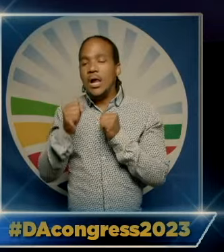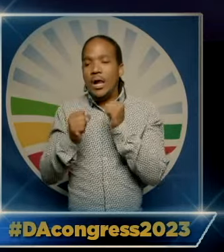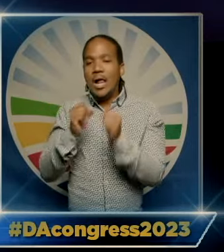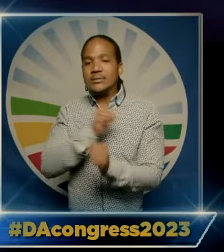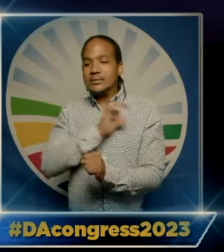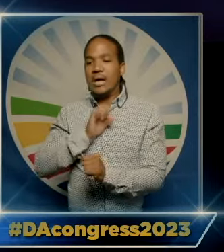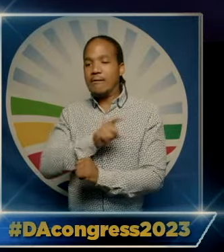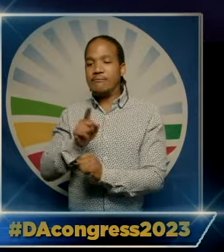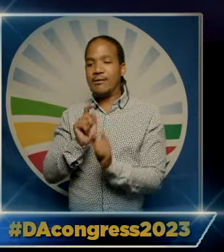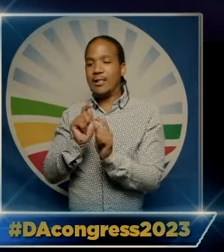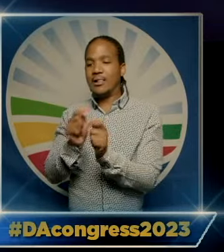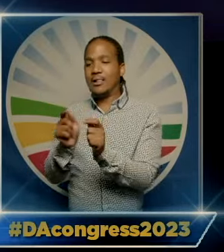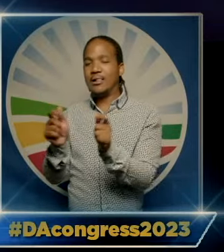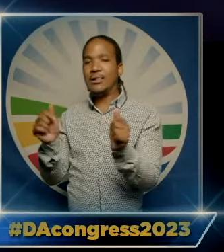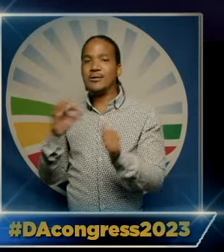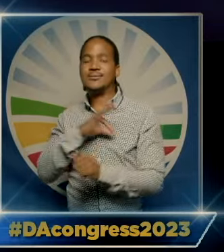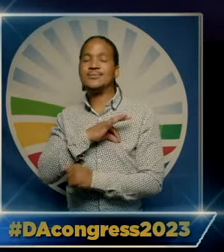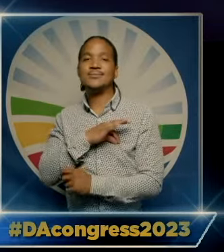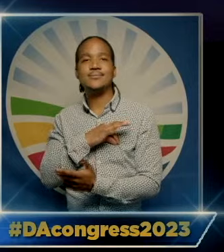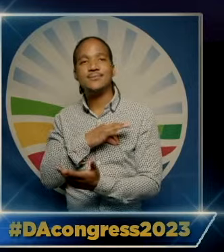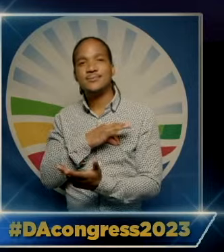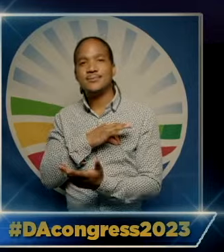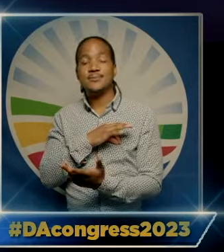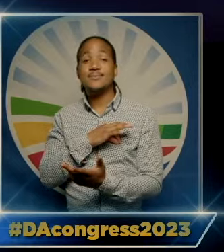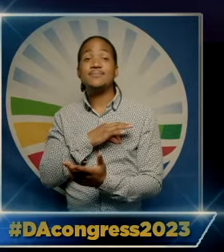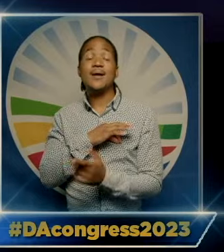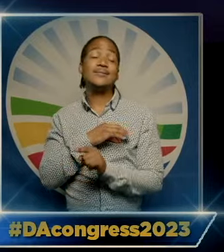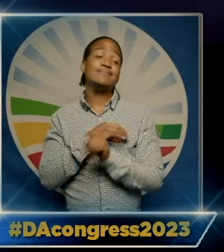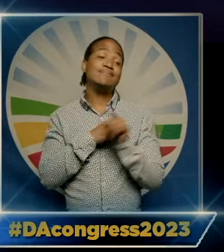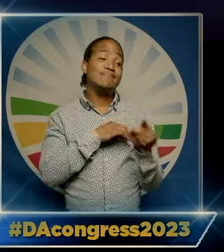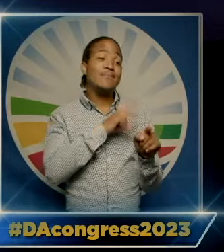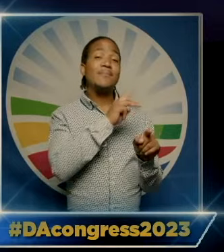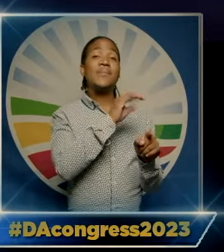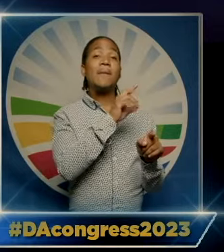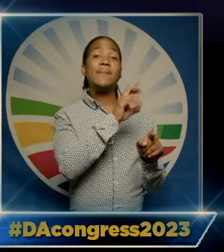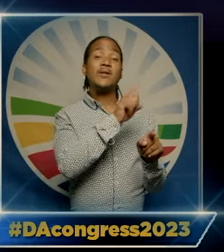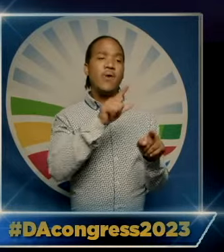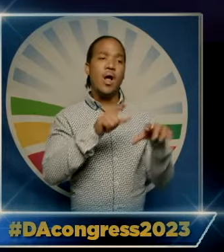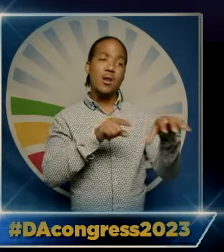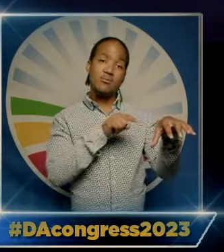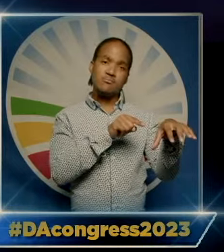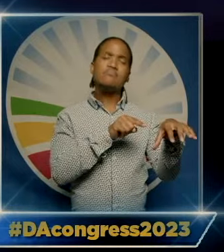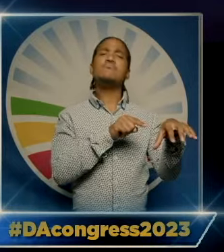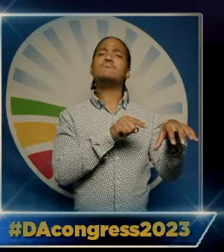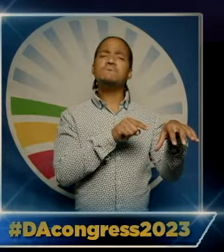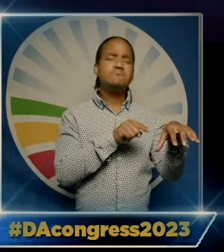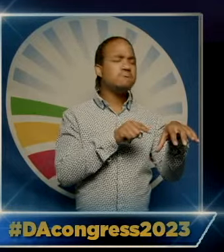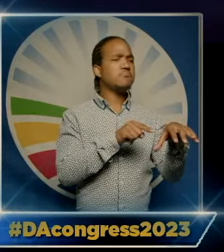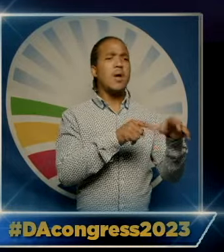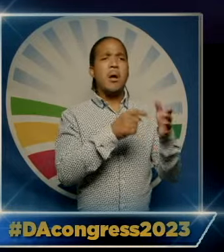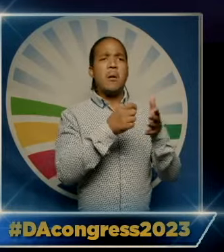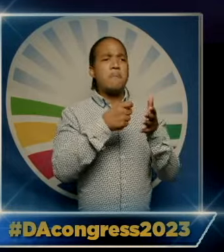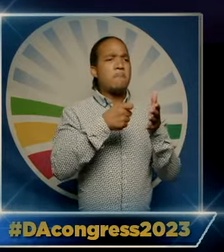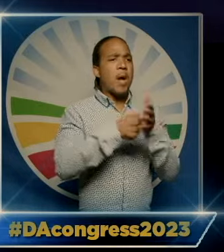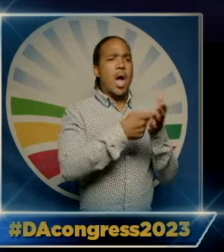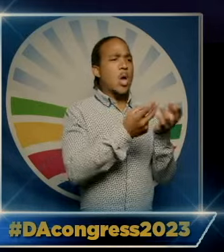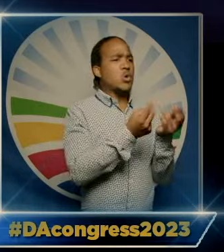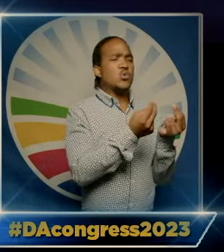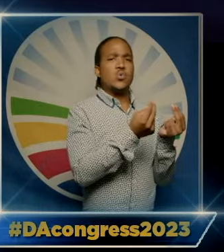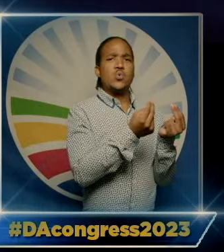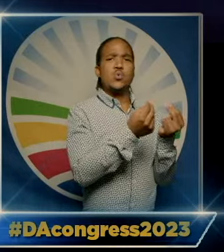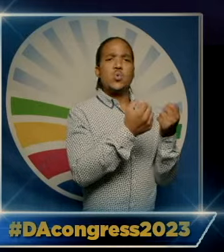employees. While the DA-led government in Midvaal was procuring a new fleet of 14 brand new vehicles to